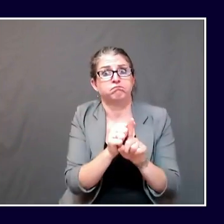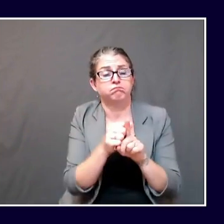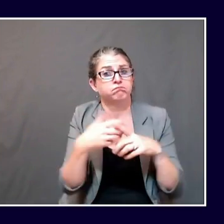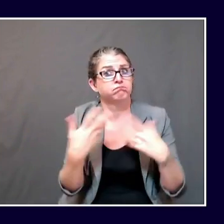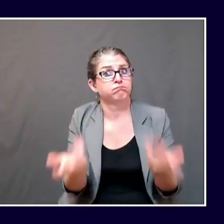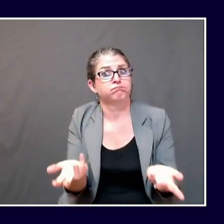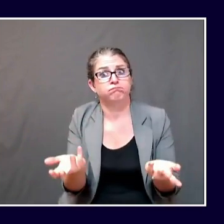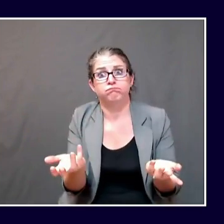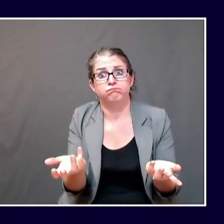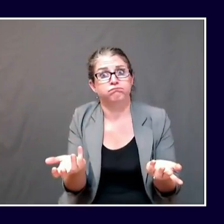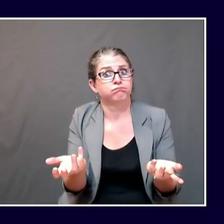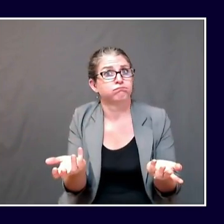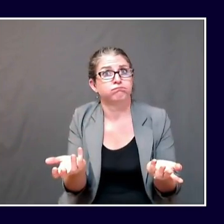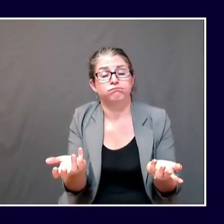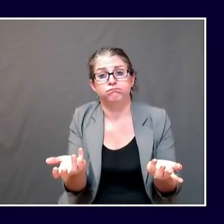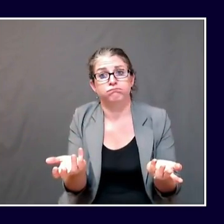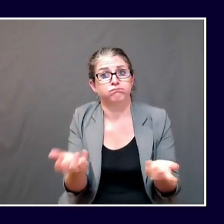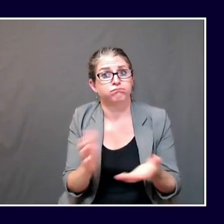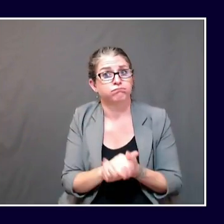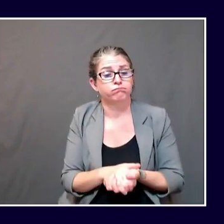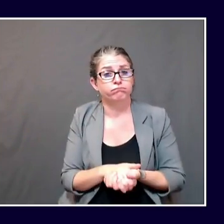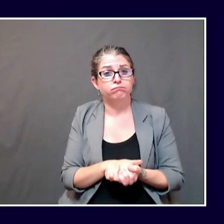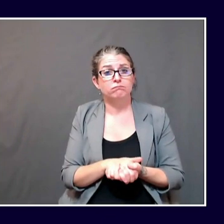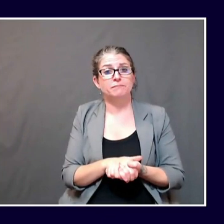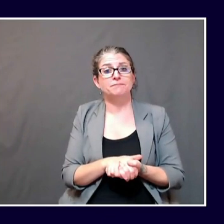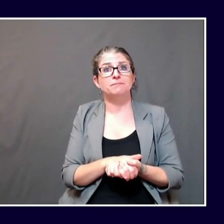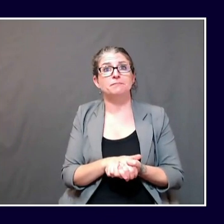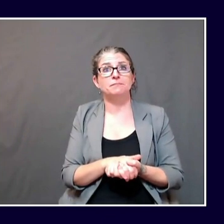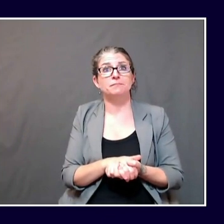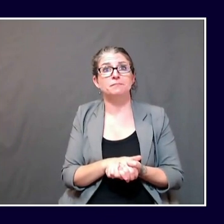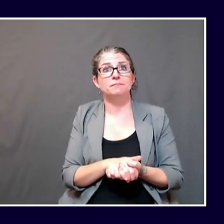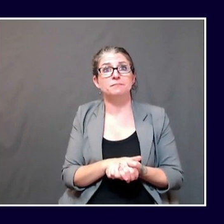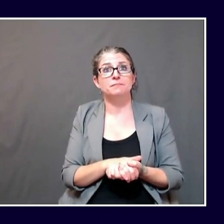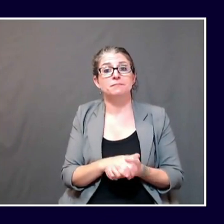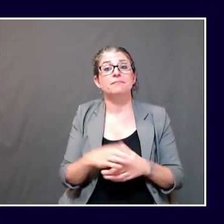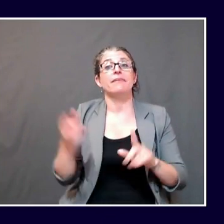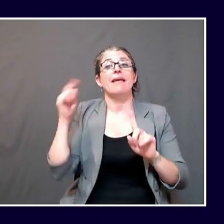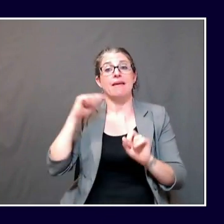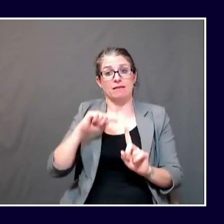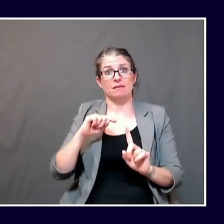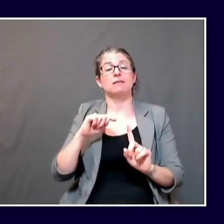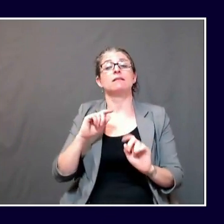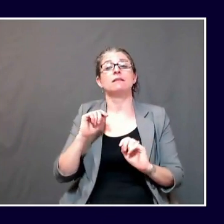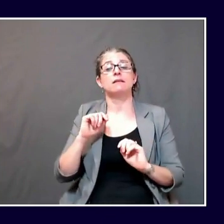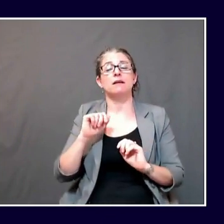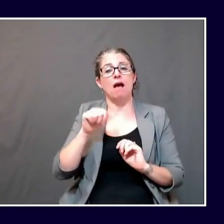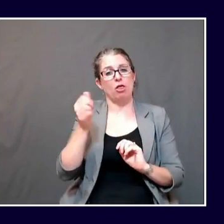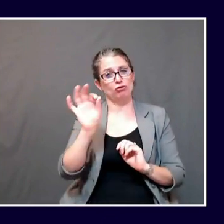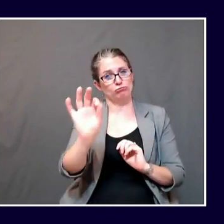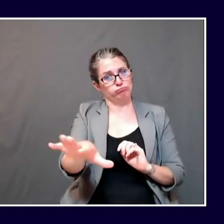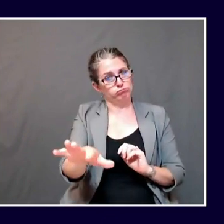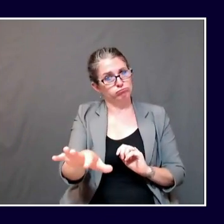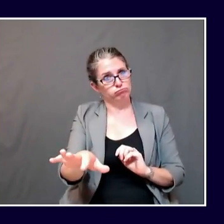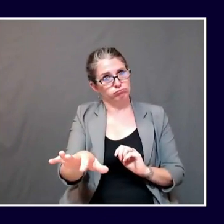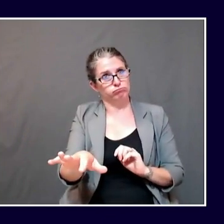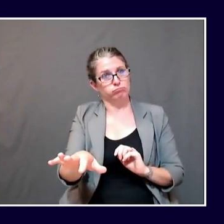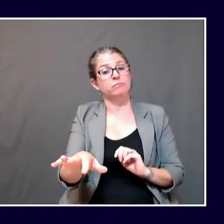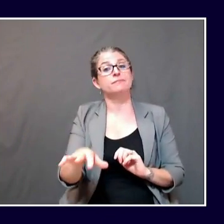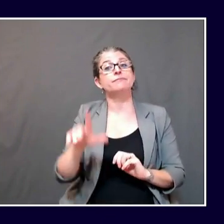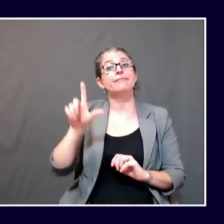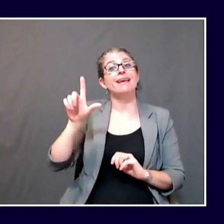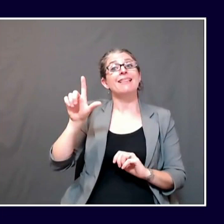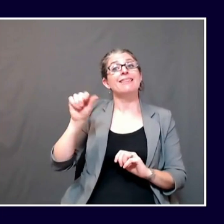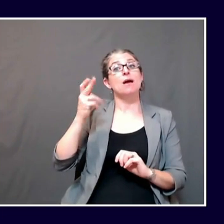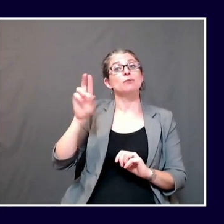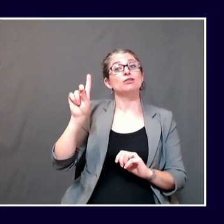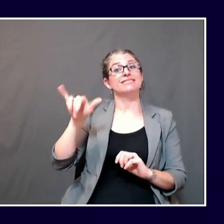is even though that some things like Labor Day would be consistent with the story, the question is whether that is